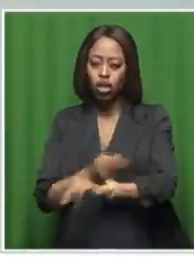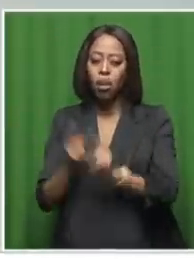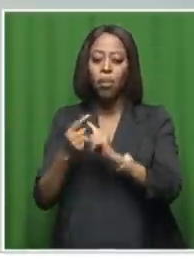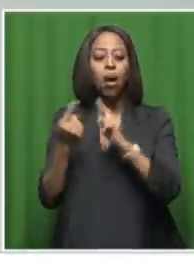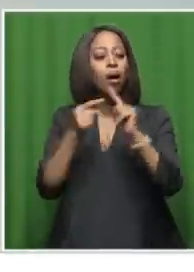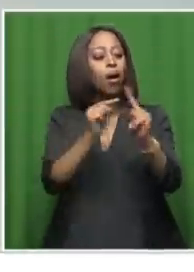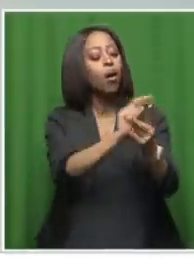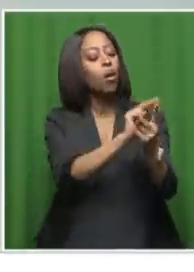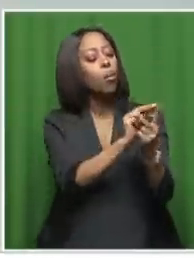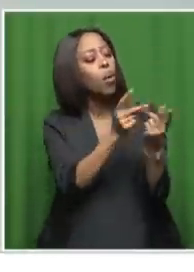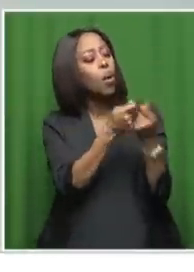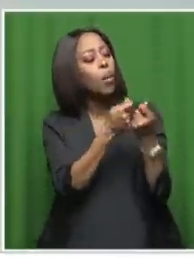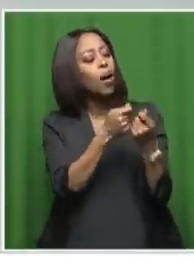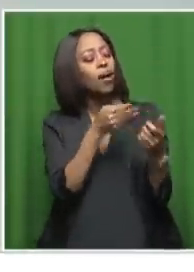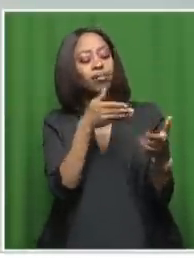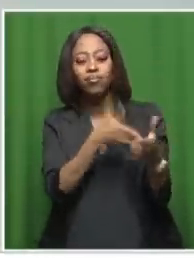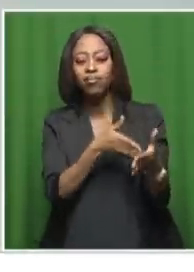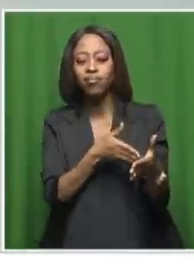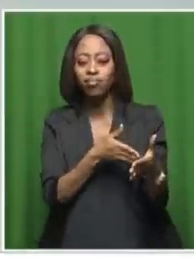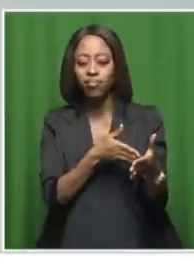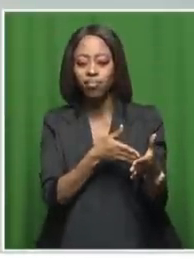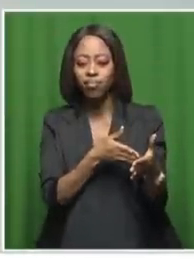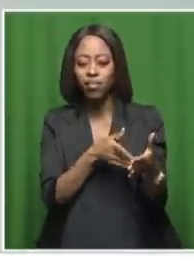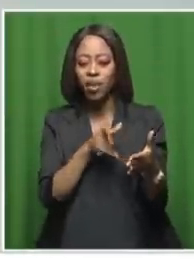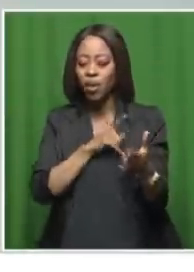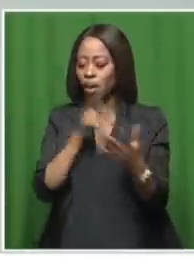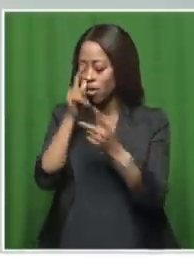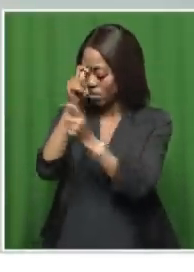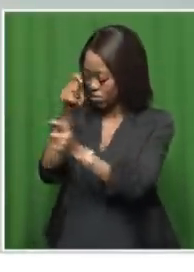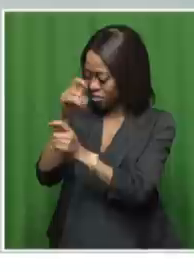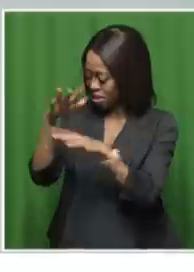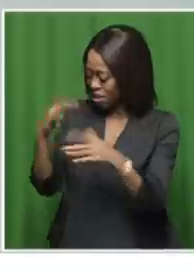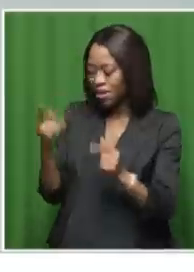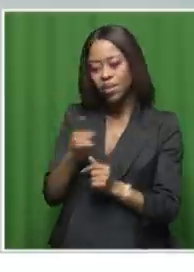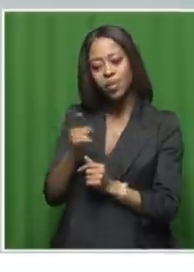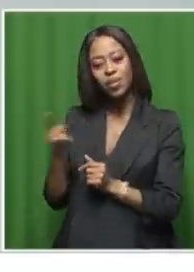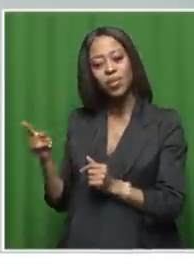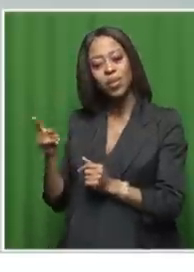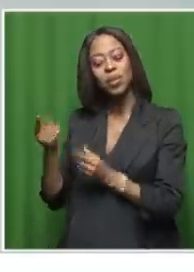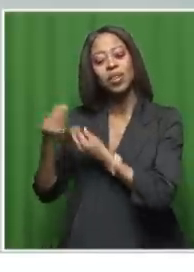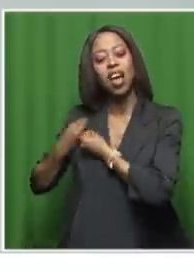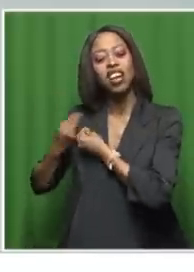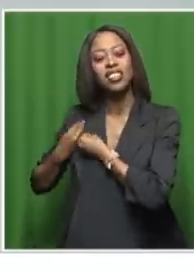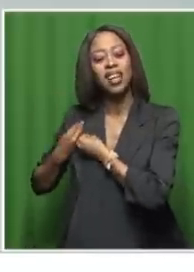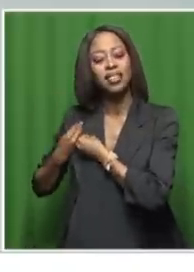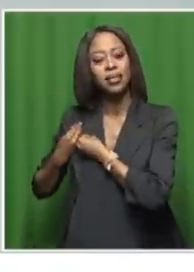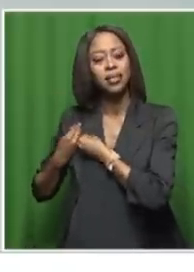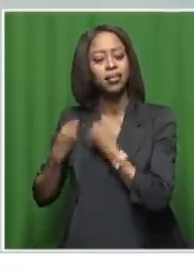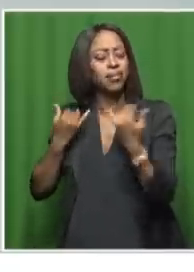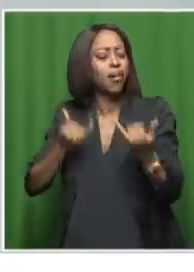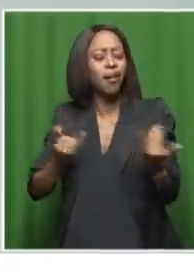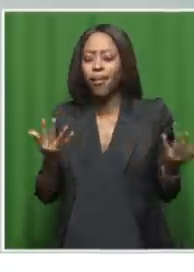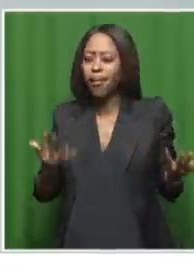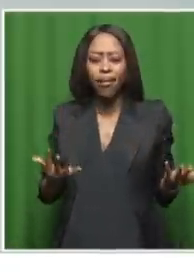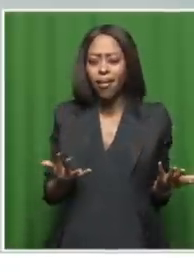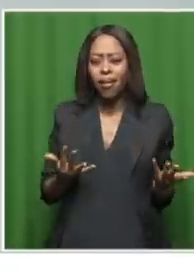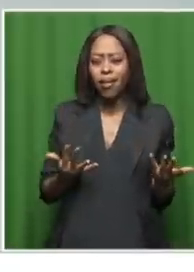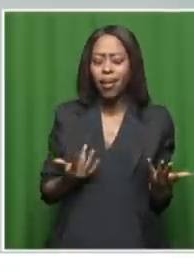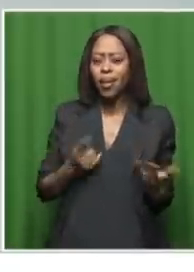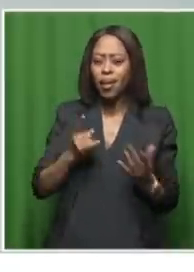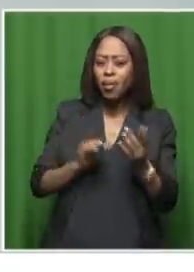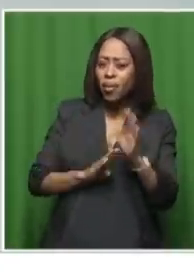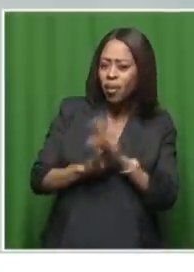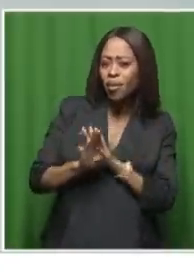borrow money, they can't, because that is not recognized in the modern day. And we believe that we ought to do beyond